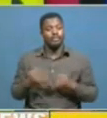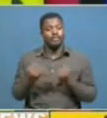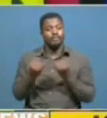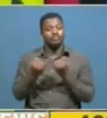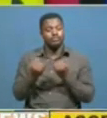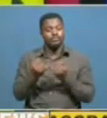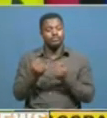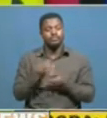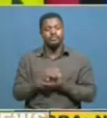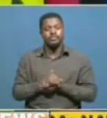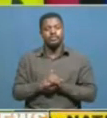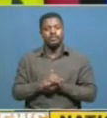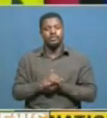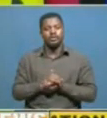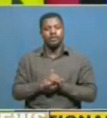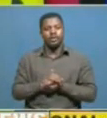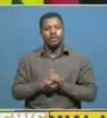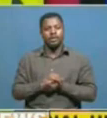benefits package.